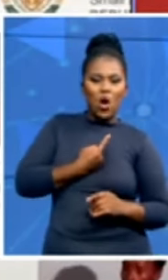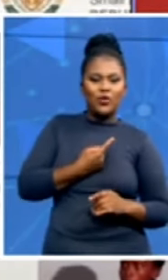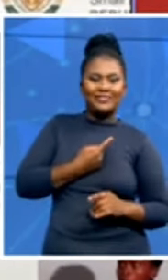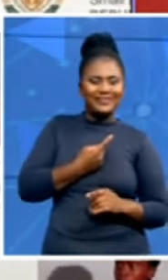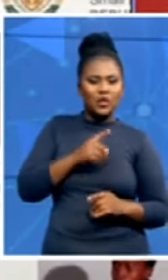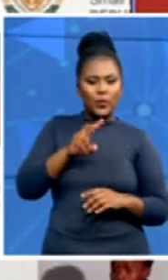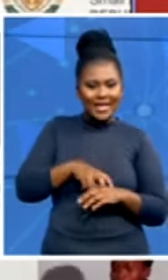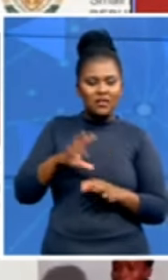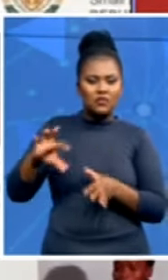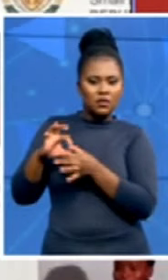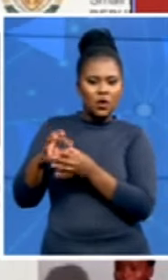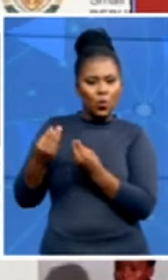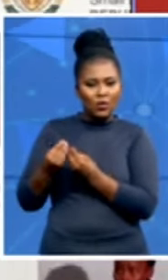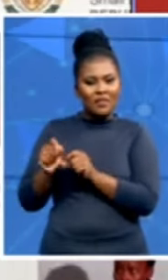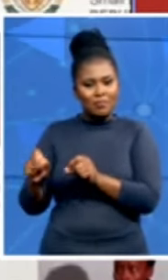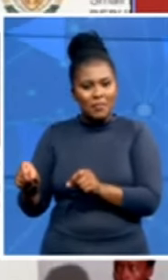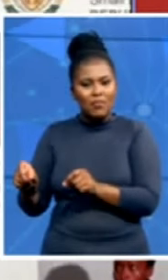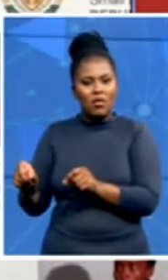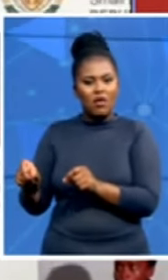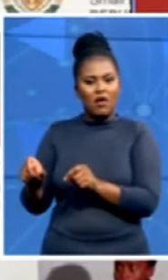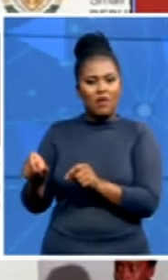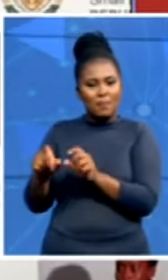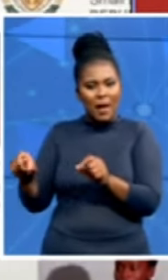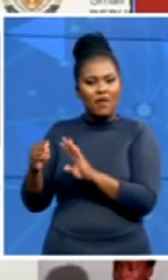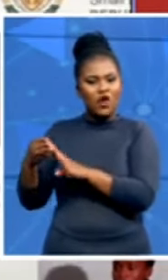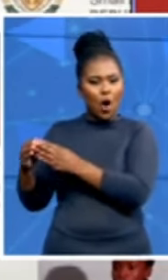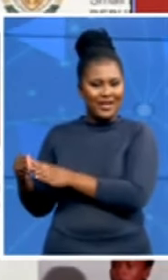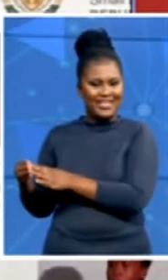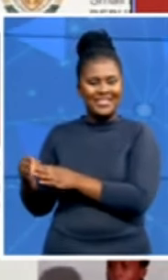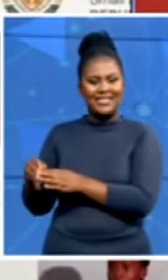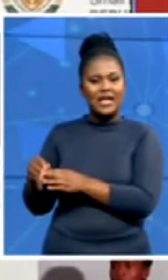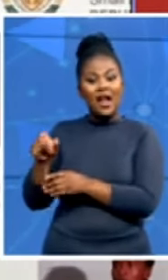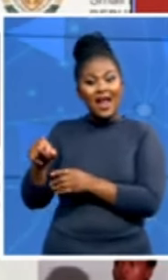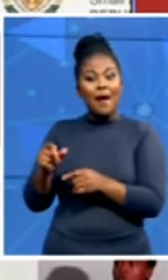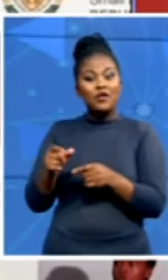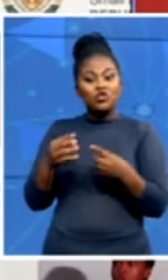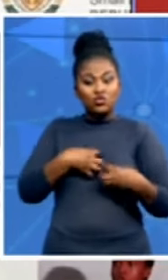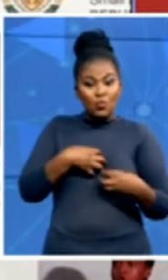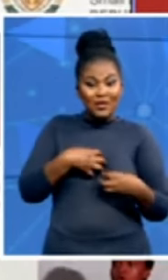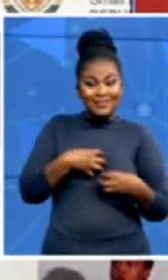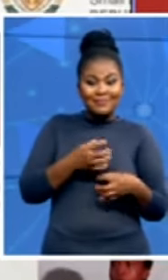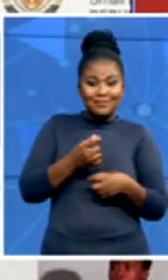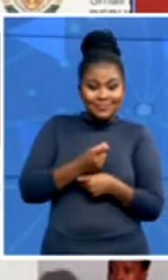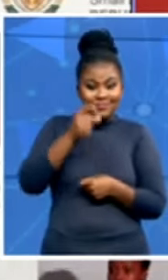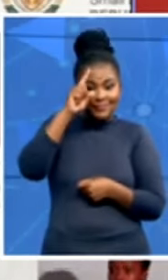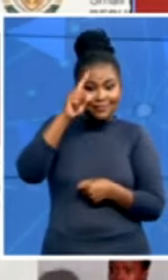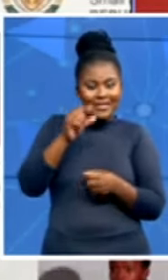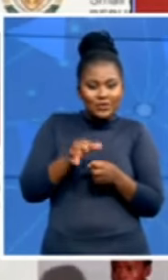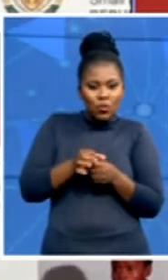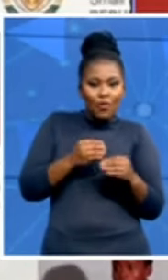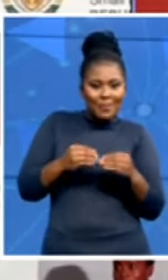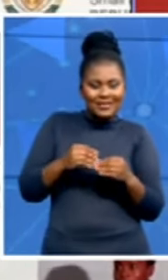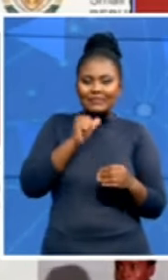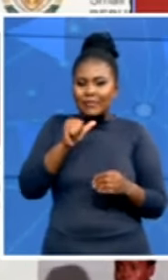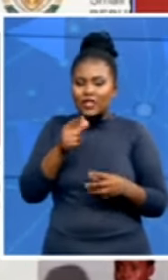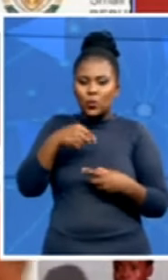SMMEs cannot be made, therefore, to then compete with big businesses, which most of them have an added advantage from the countries